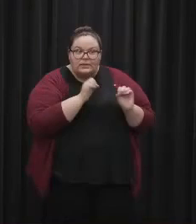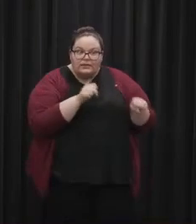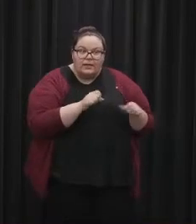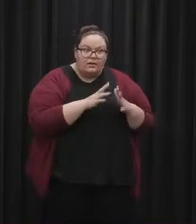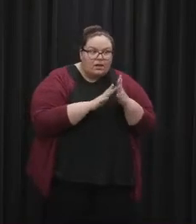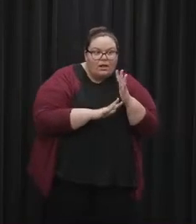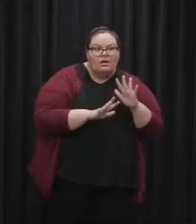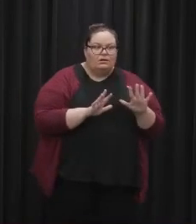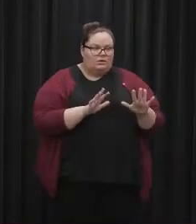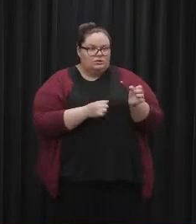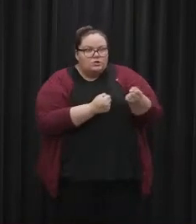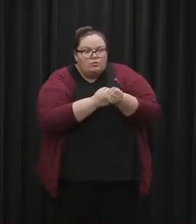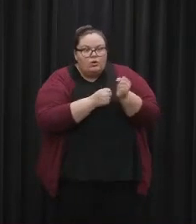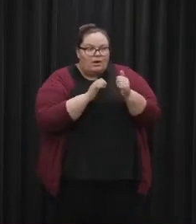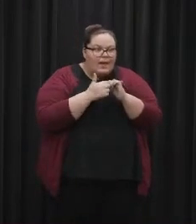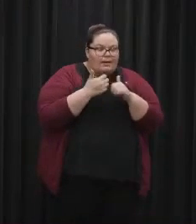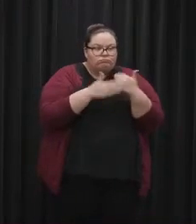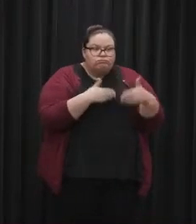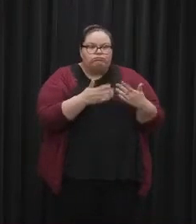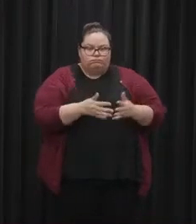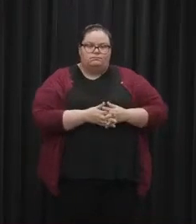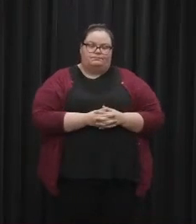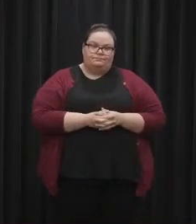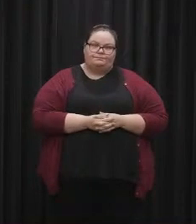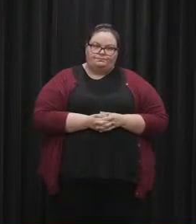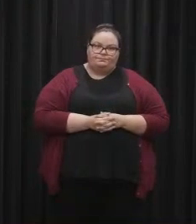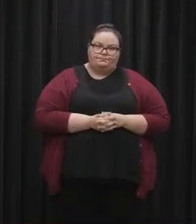properly with as much support as we can provide.